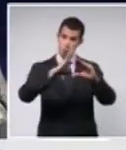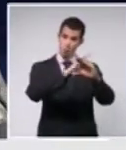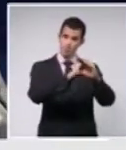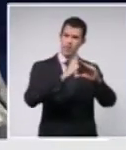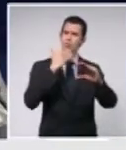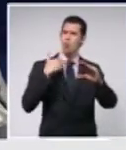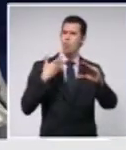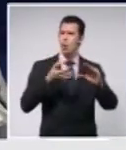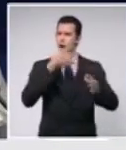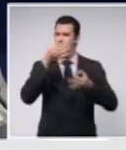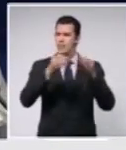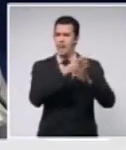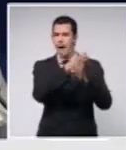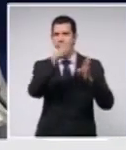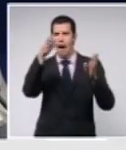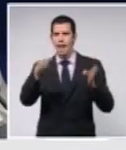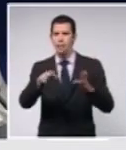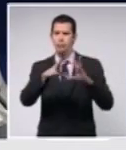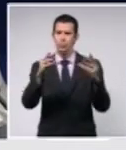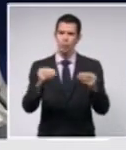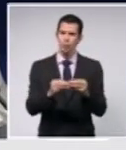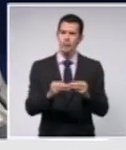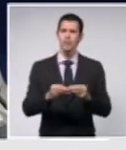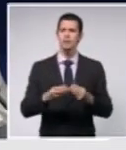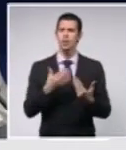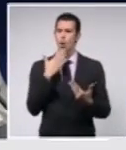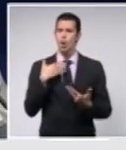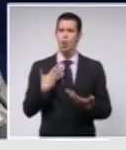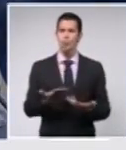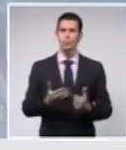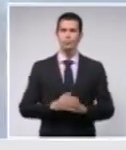To summarize, of the